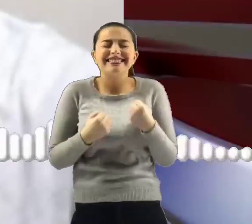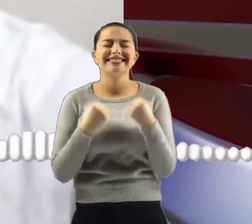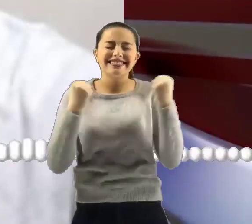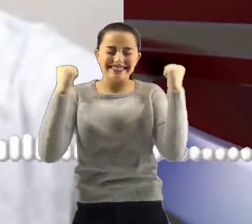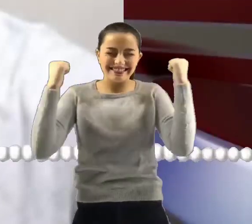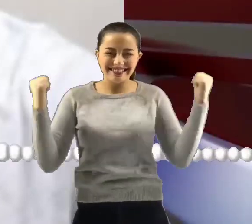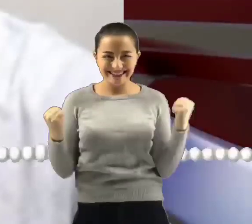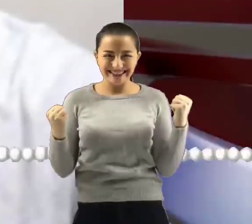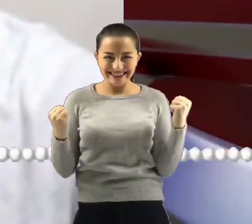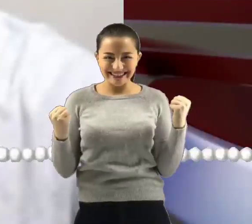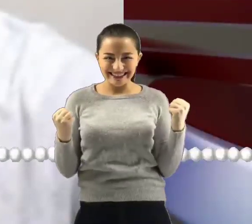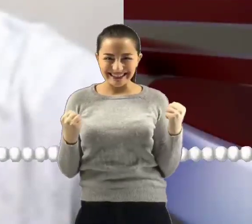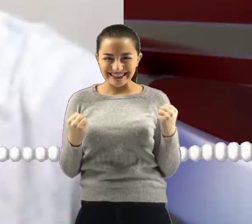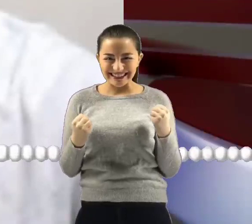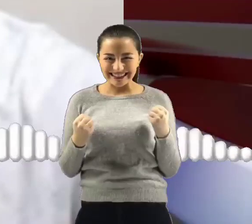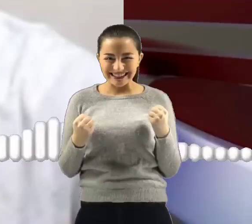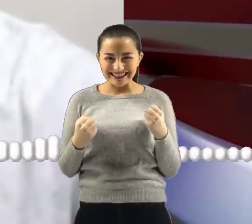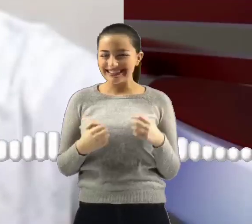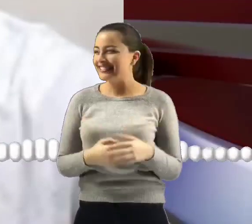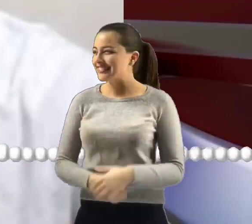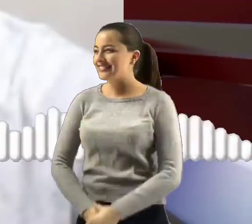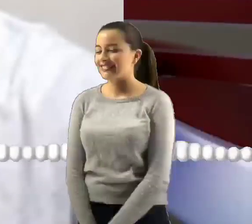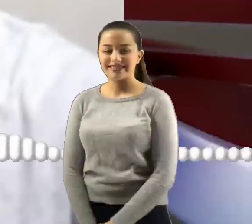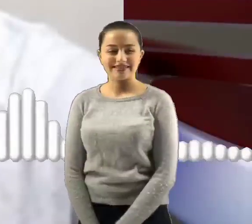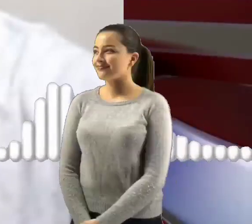On a wootem, Oten and Jiqueba. Na.